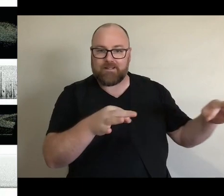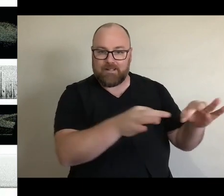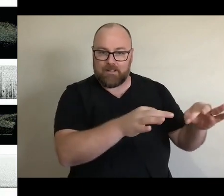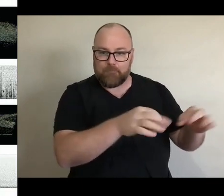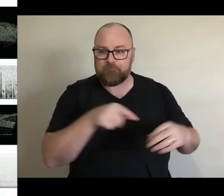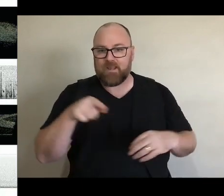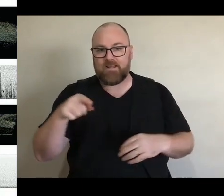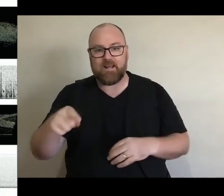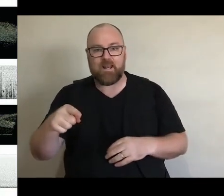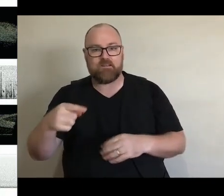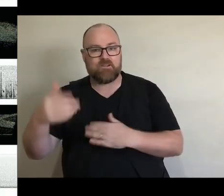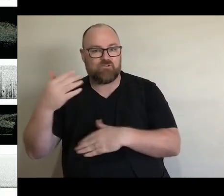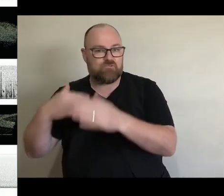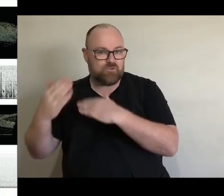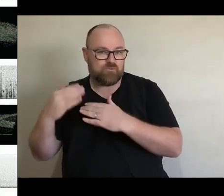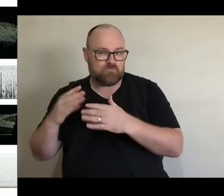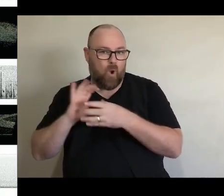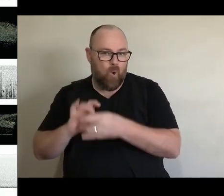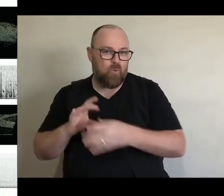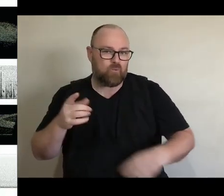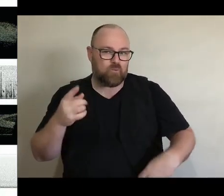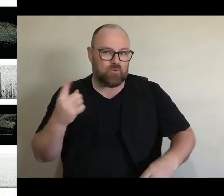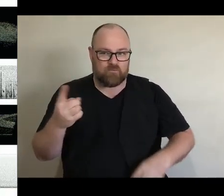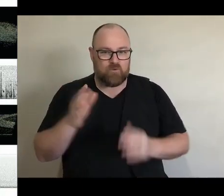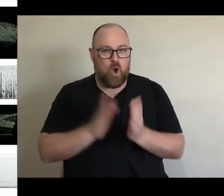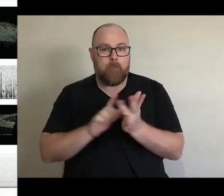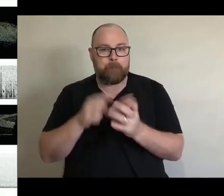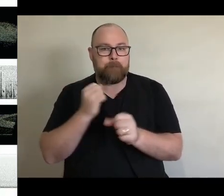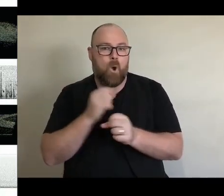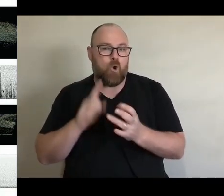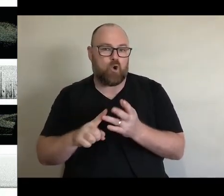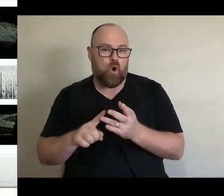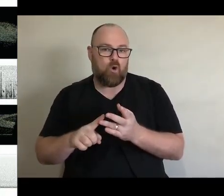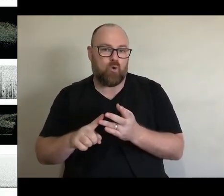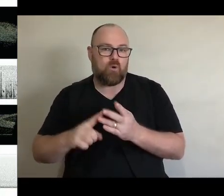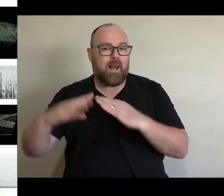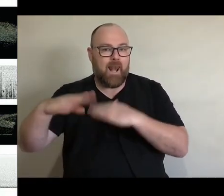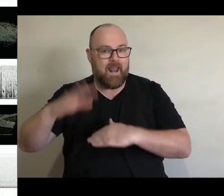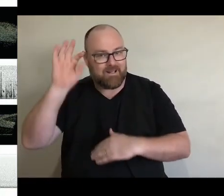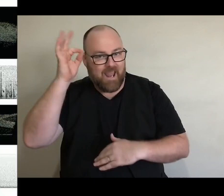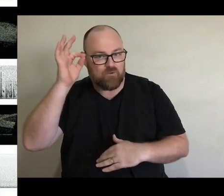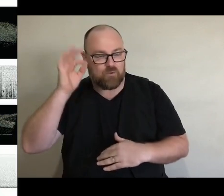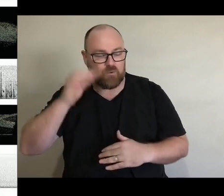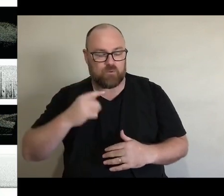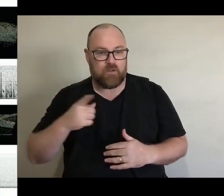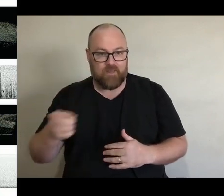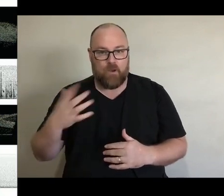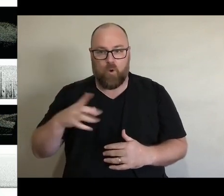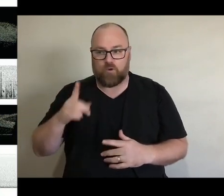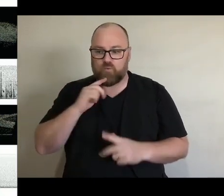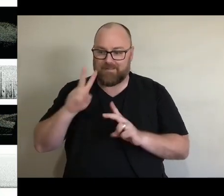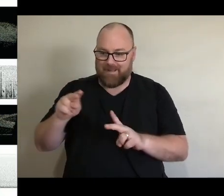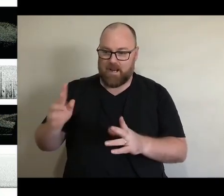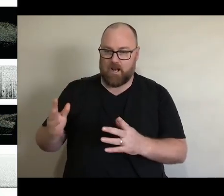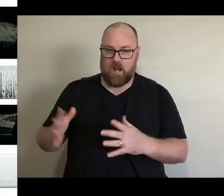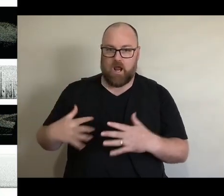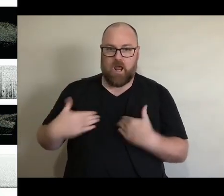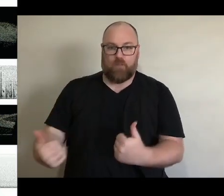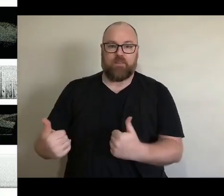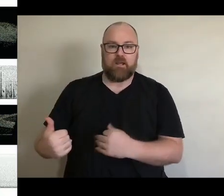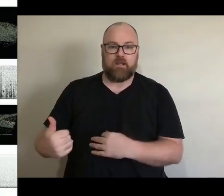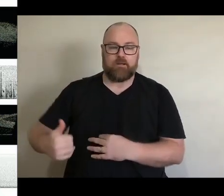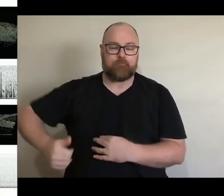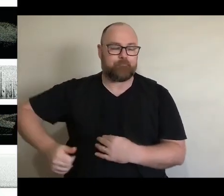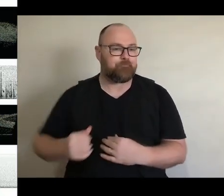is the Mogo Land Council or other people who want to see that place be healthy. And often the